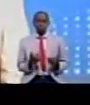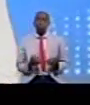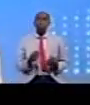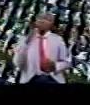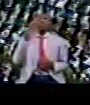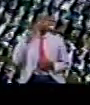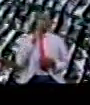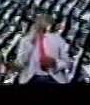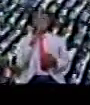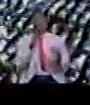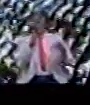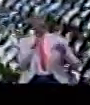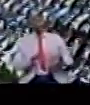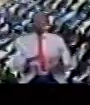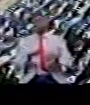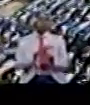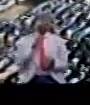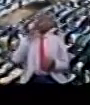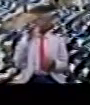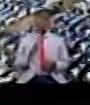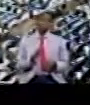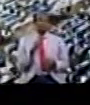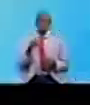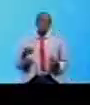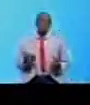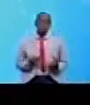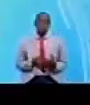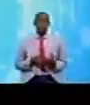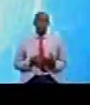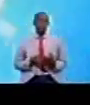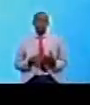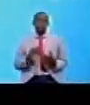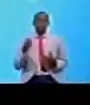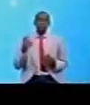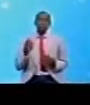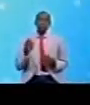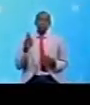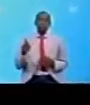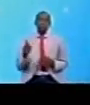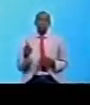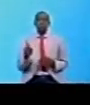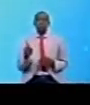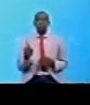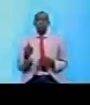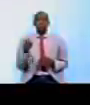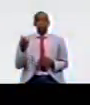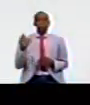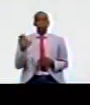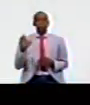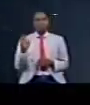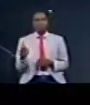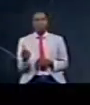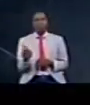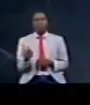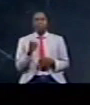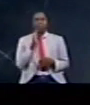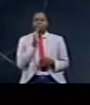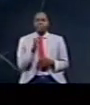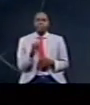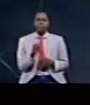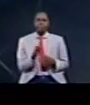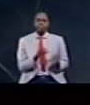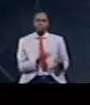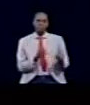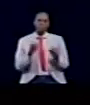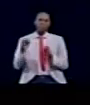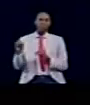the name of Jesus Christ, your wife's eyes will be open. Your wife's eyes will be open. Her